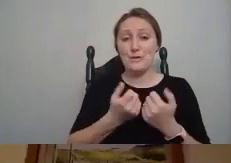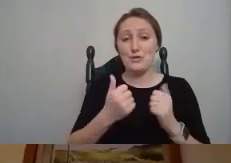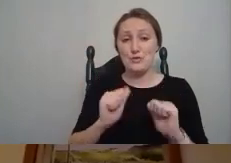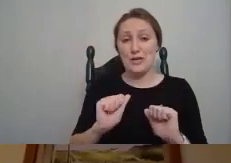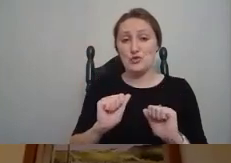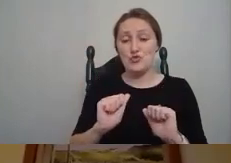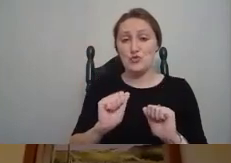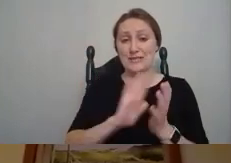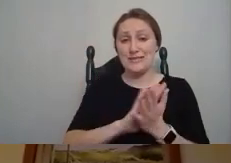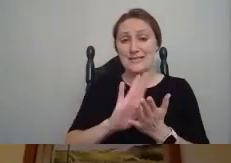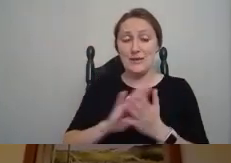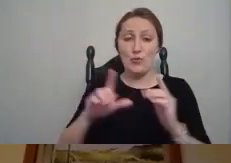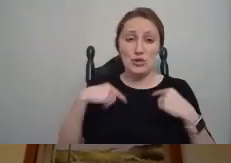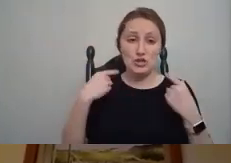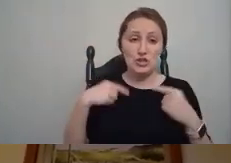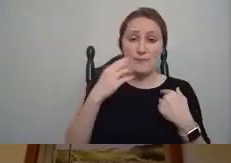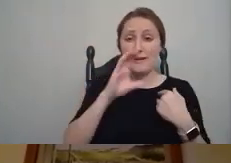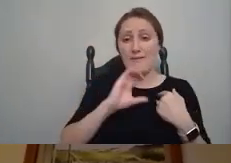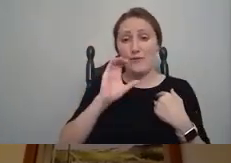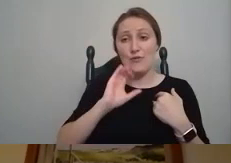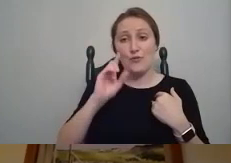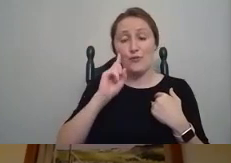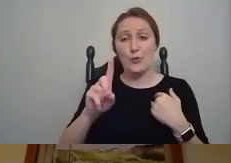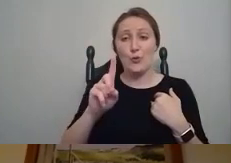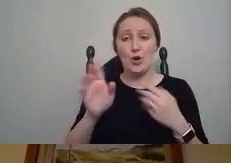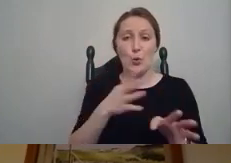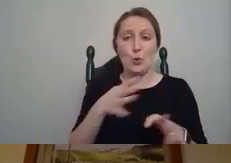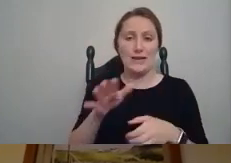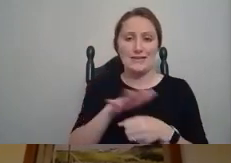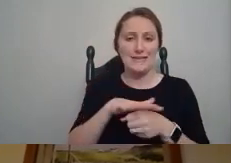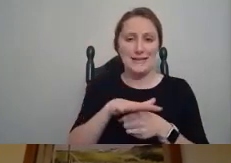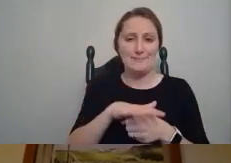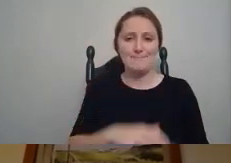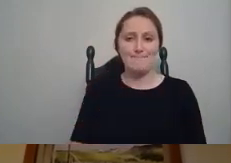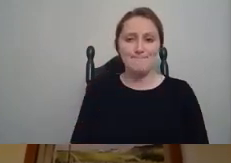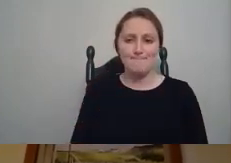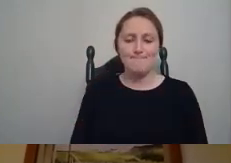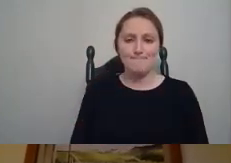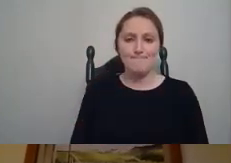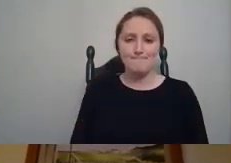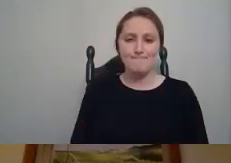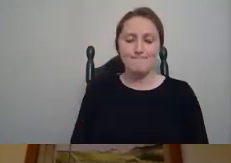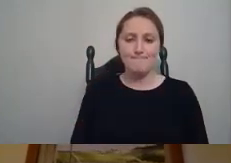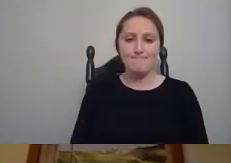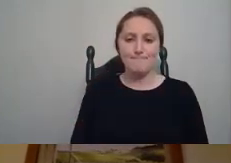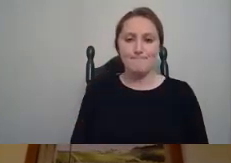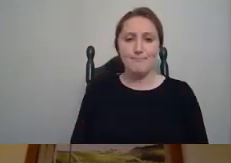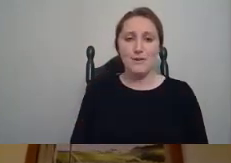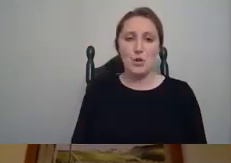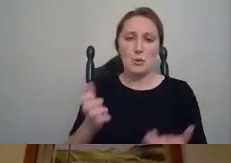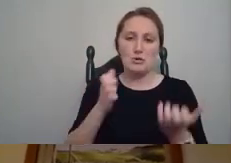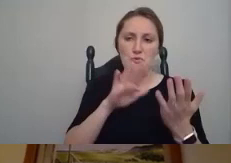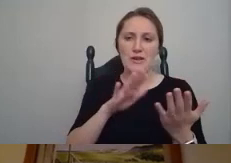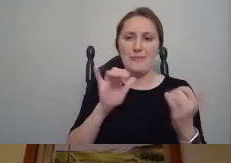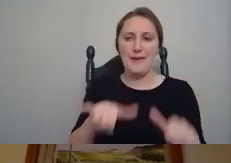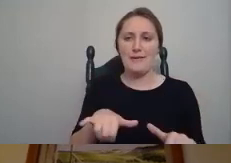out the gym and cafeteria for a cooling site. So I wanted to address that.